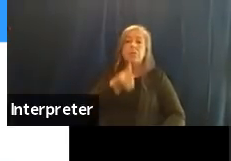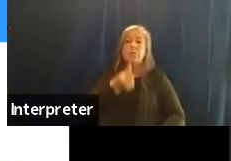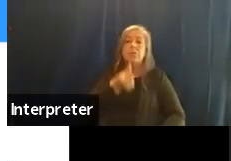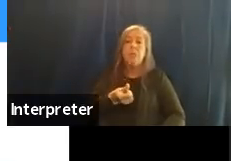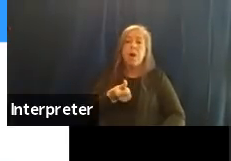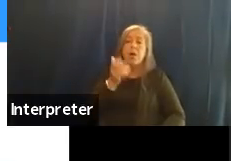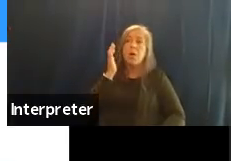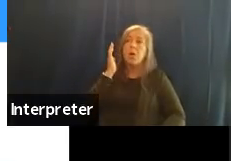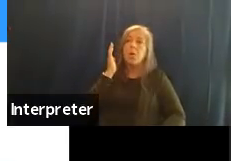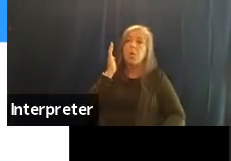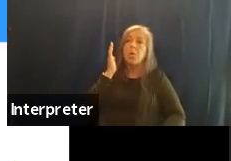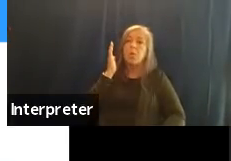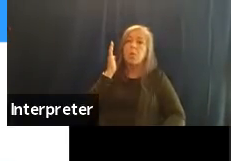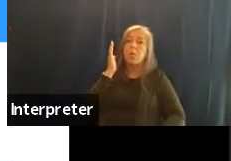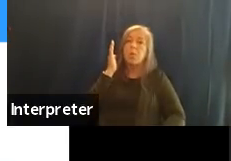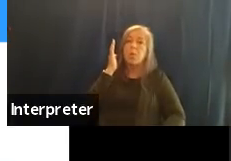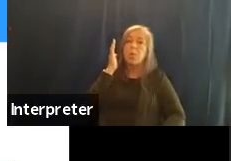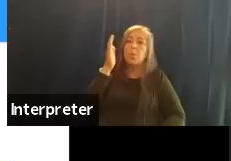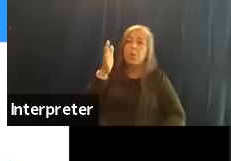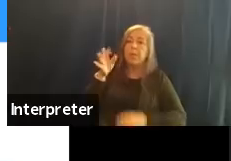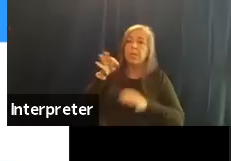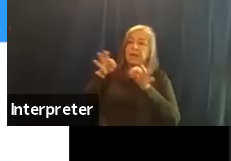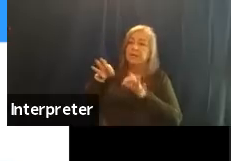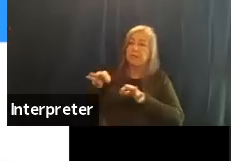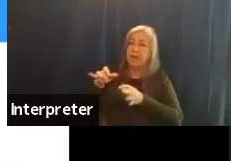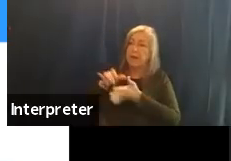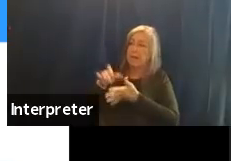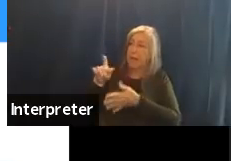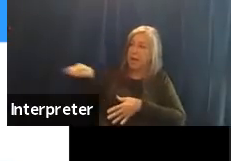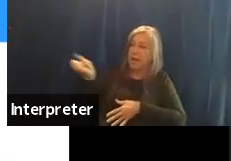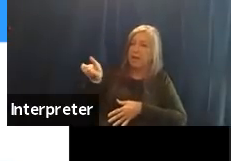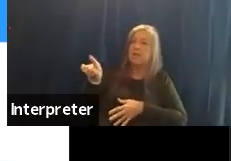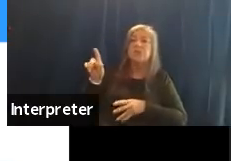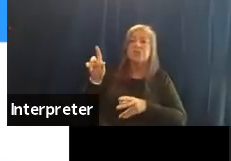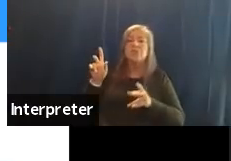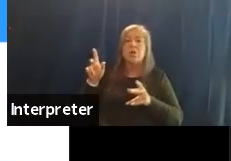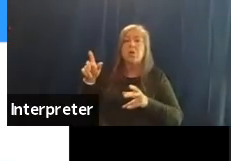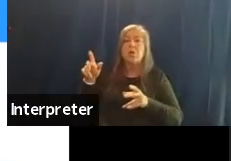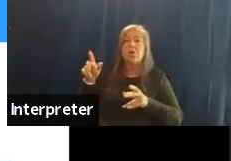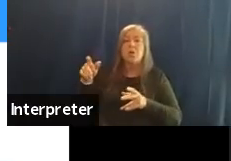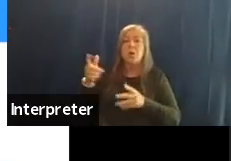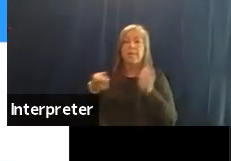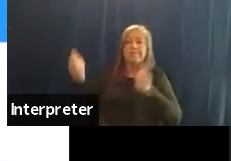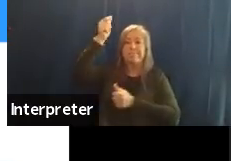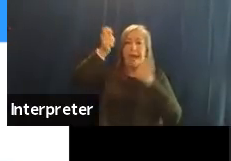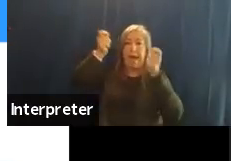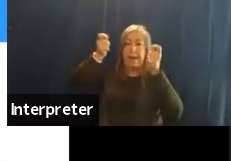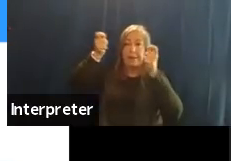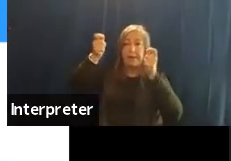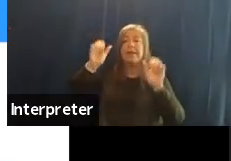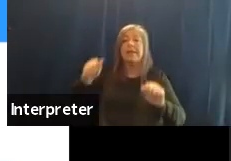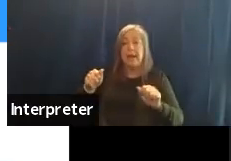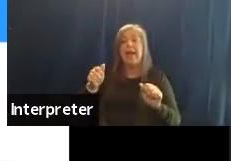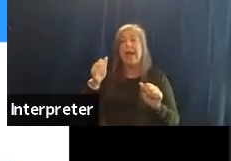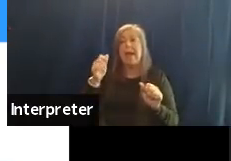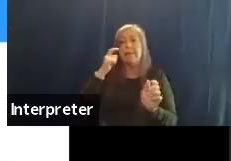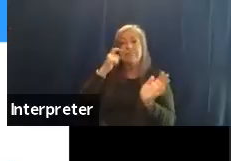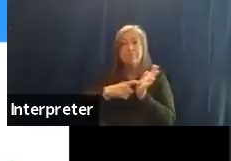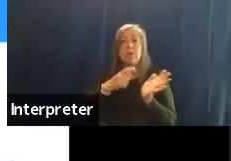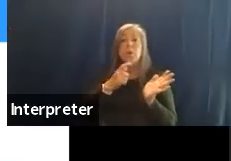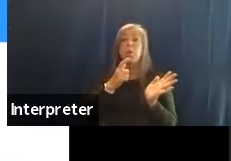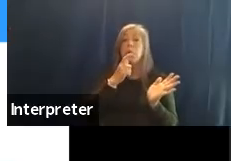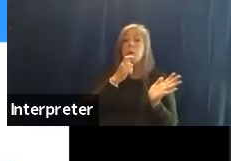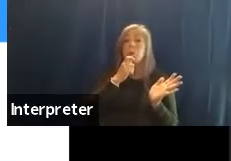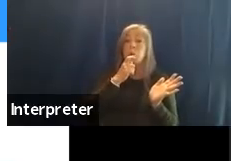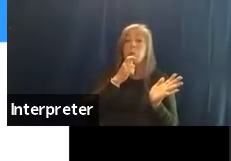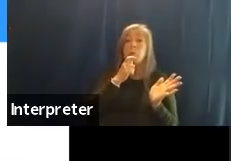how to see the daily health check report, so they'll be able to tell who has and has not completed it. So if you haven't completed it, you may find you're being contacted